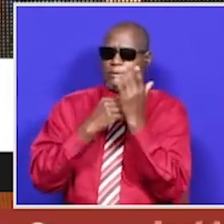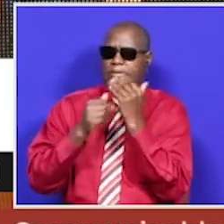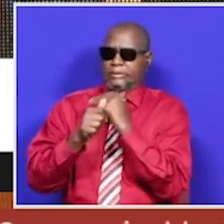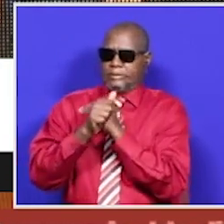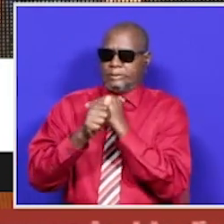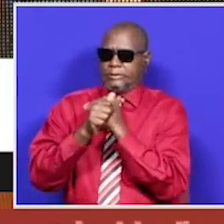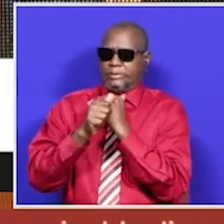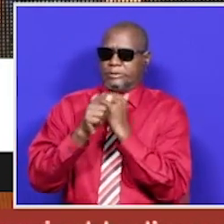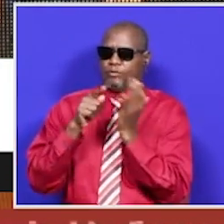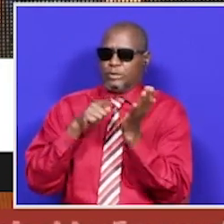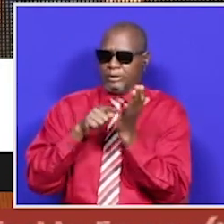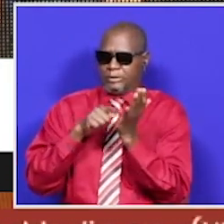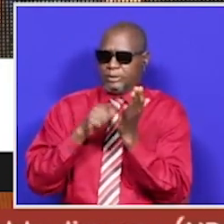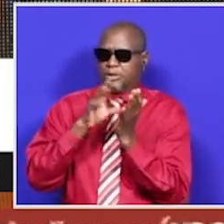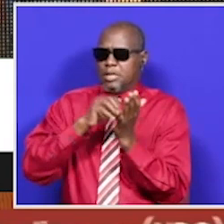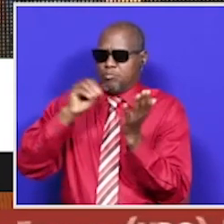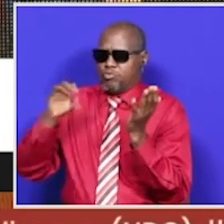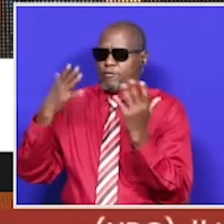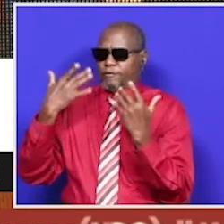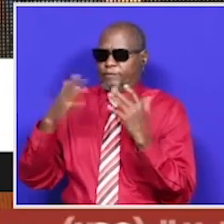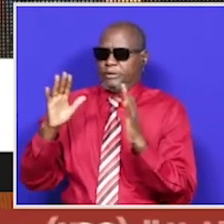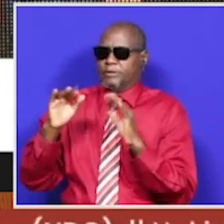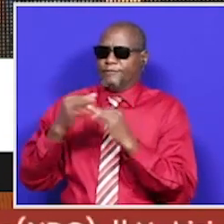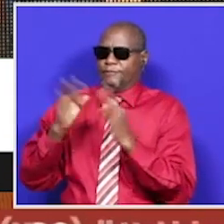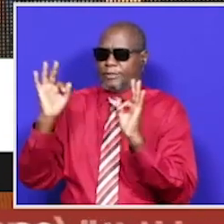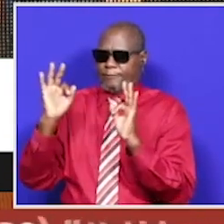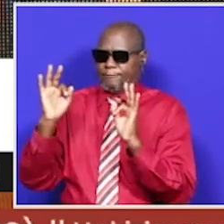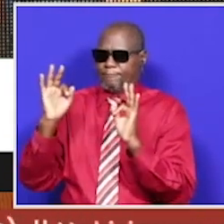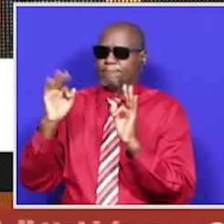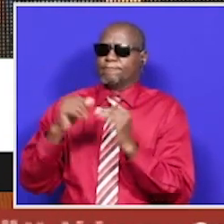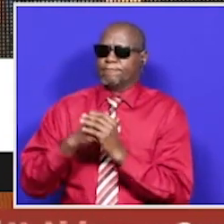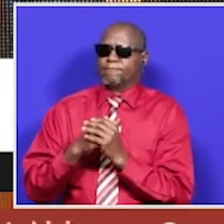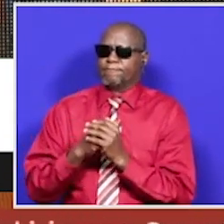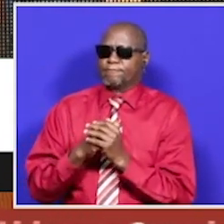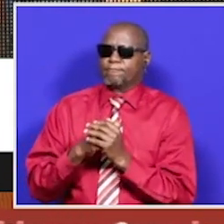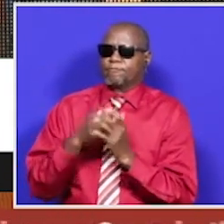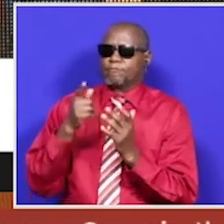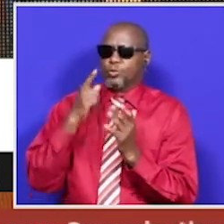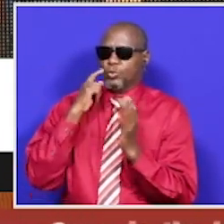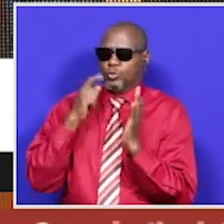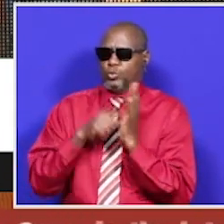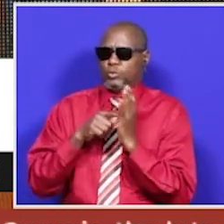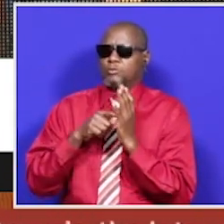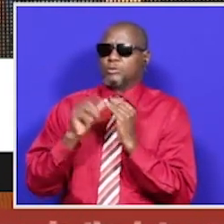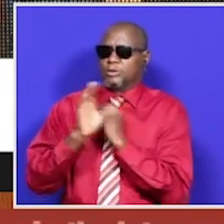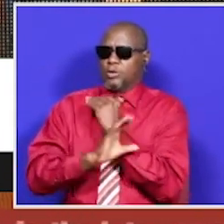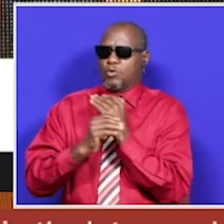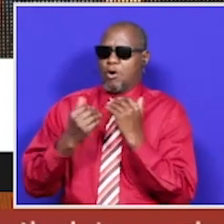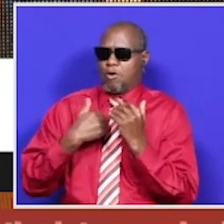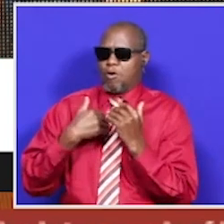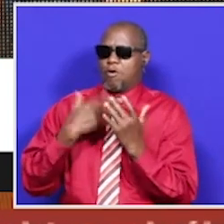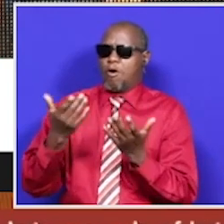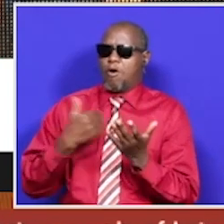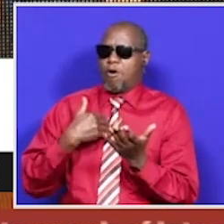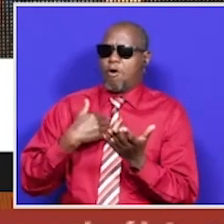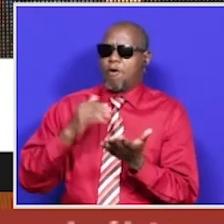debt default. And as Grace Ahati reports, the head of state noted that the country has successfully settled a significant portion of